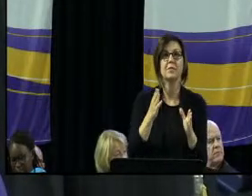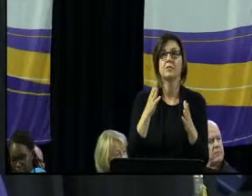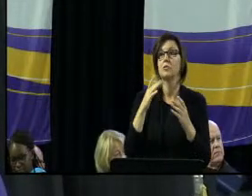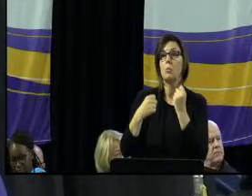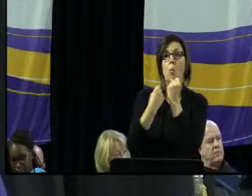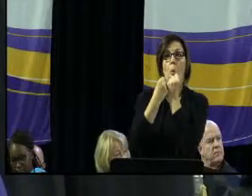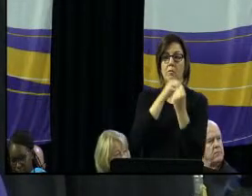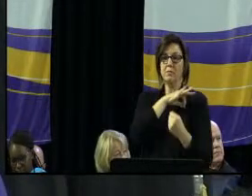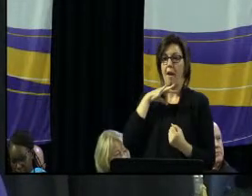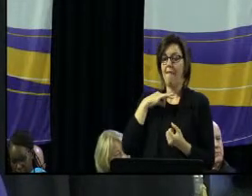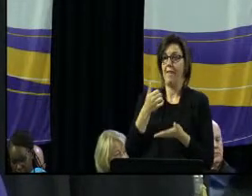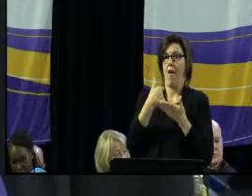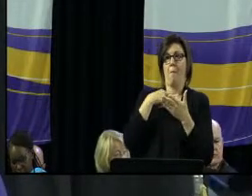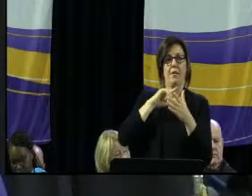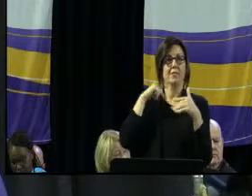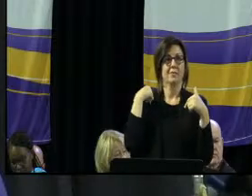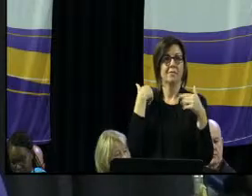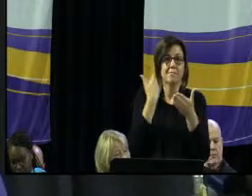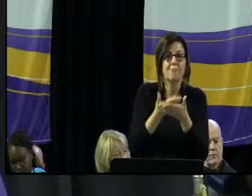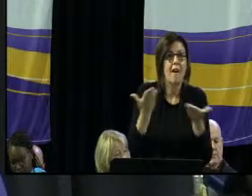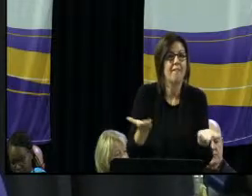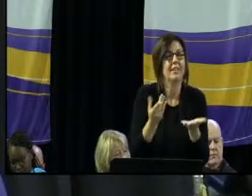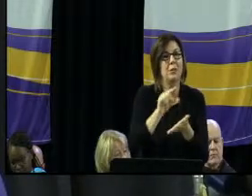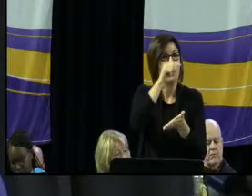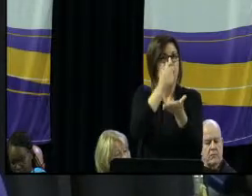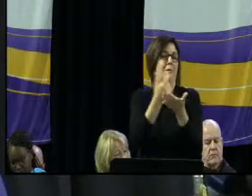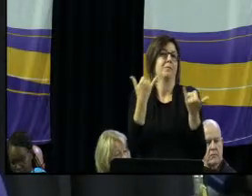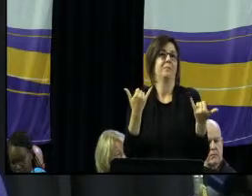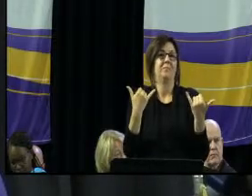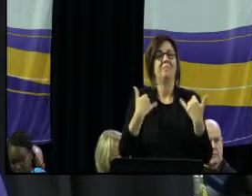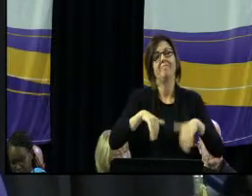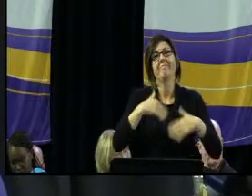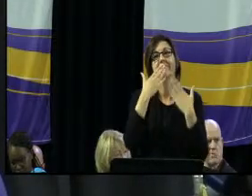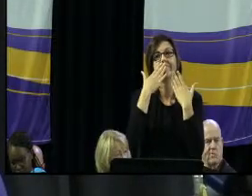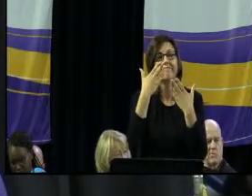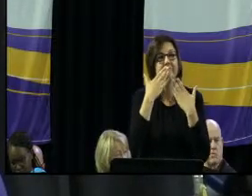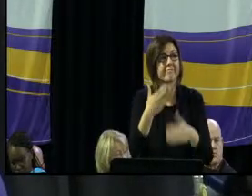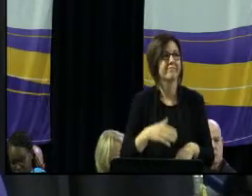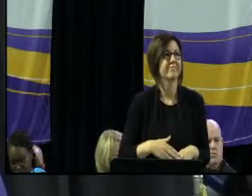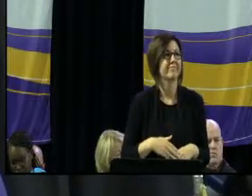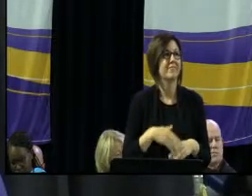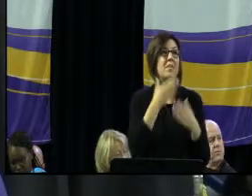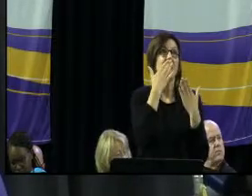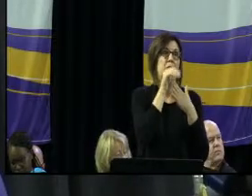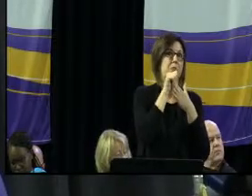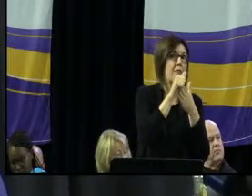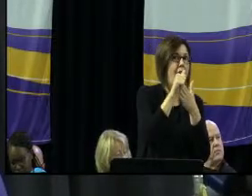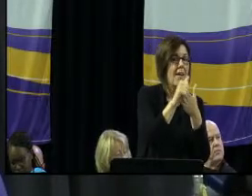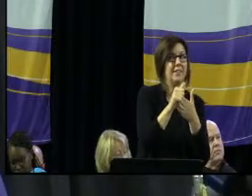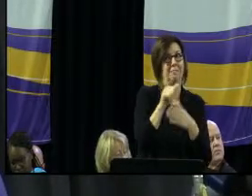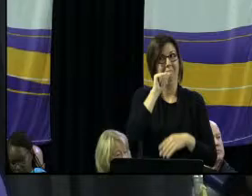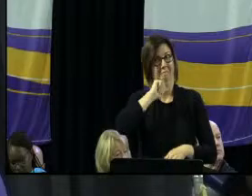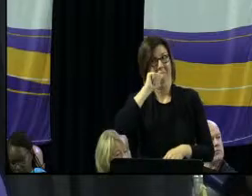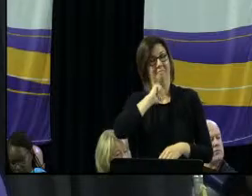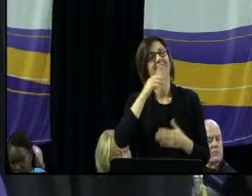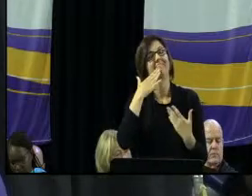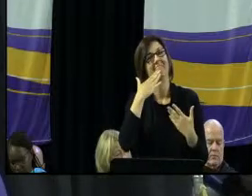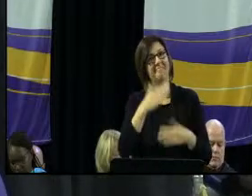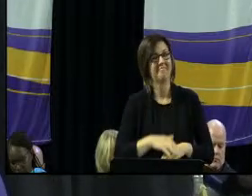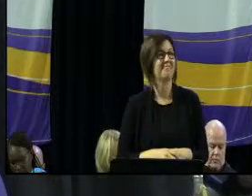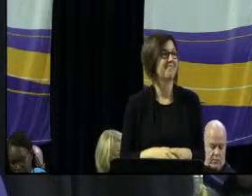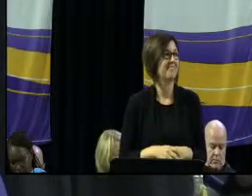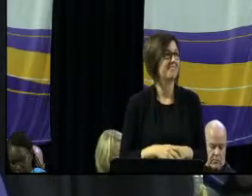staff for helping us all make it to graduation. Thank you for your guidance and your patience with us. Typically, I